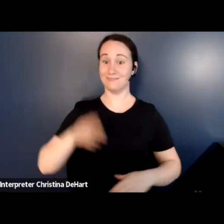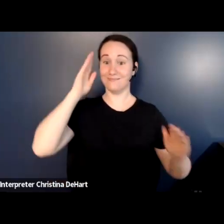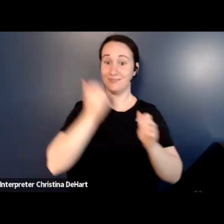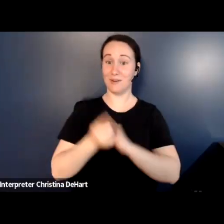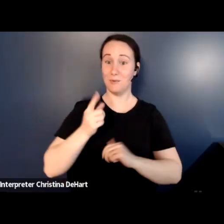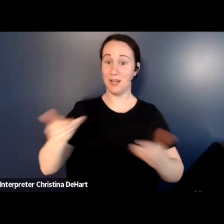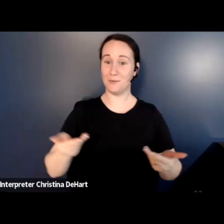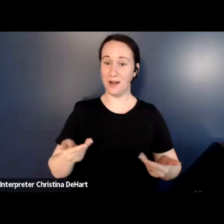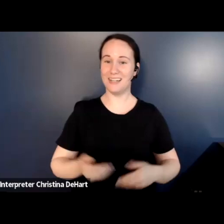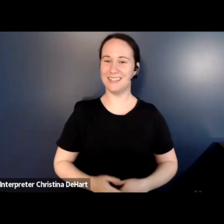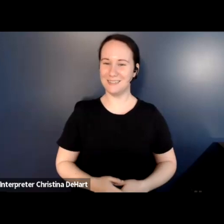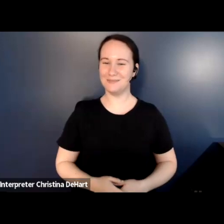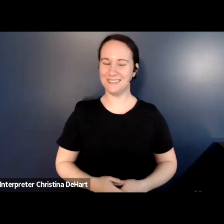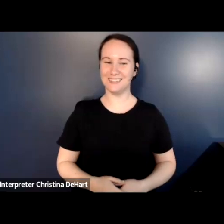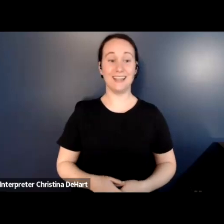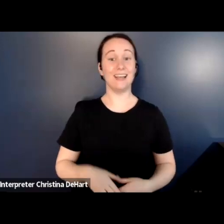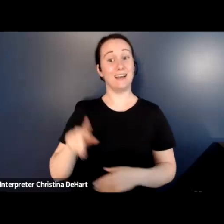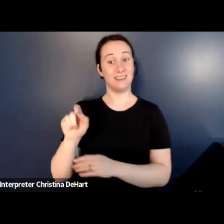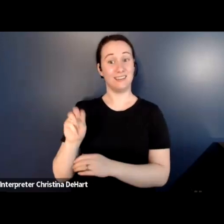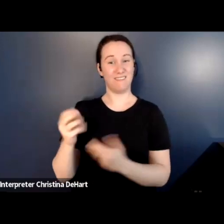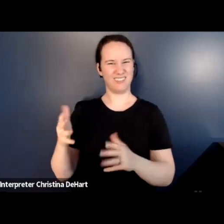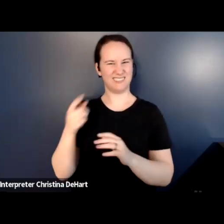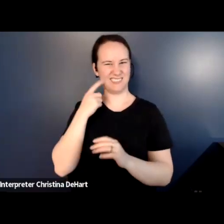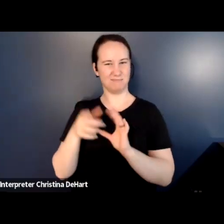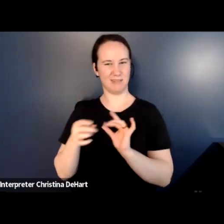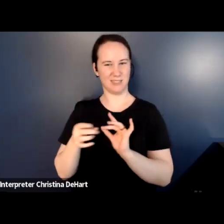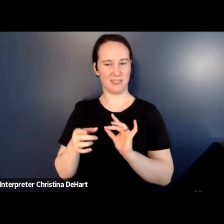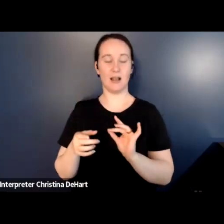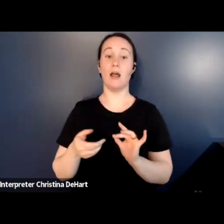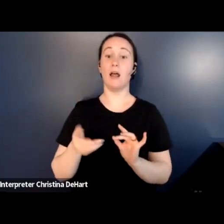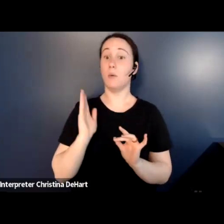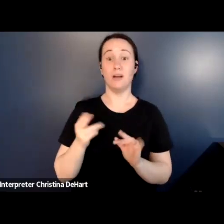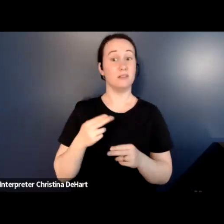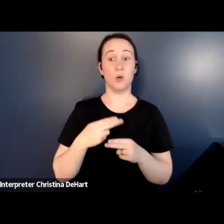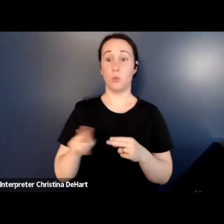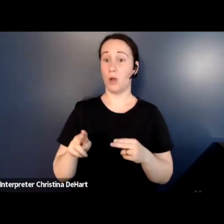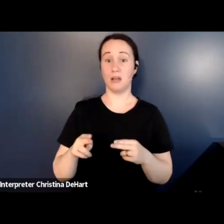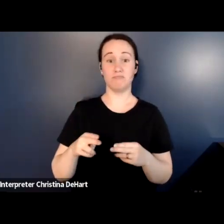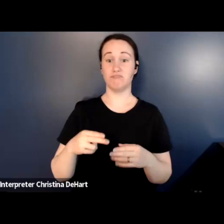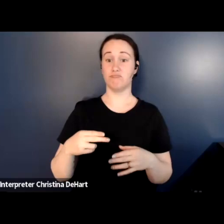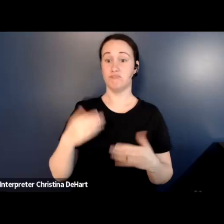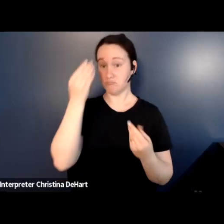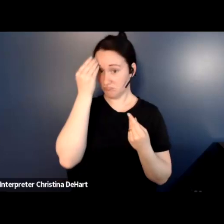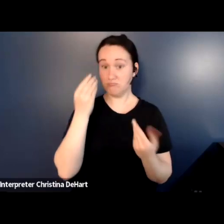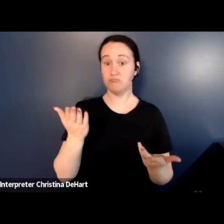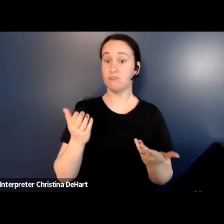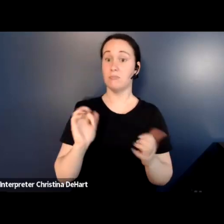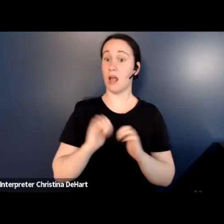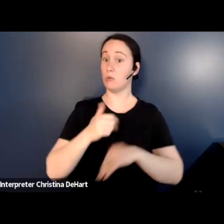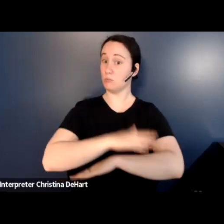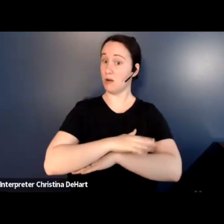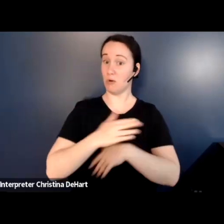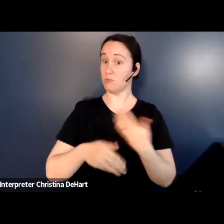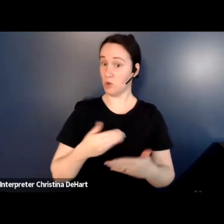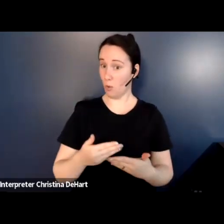welcome. As Tom mentioned, we're going to do a quick status update on the unified platform, and then we